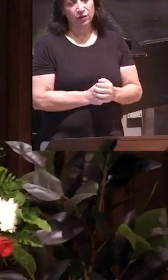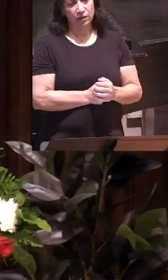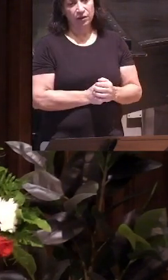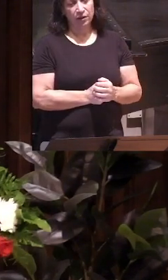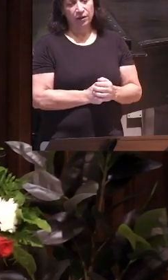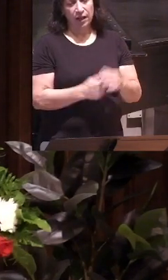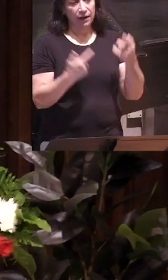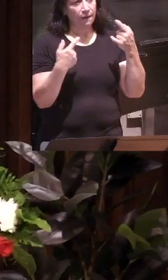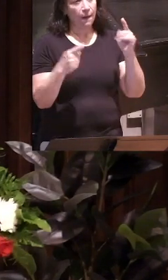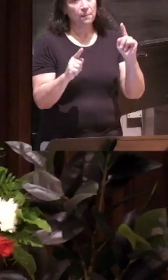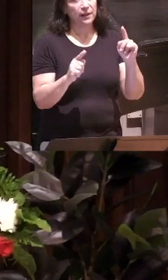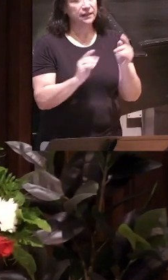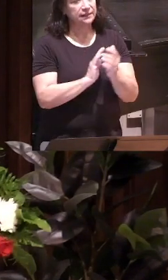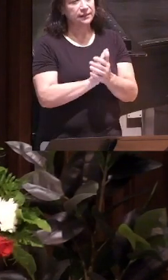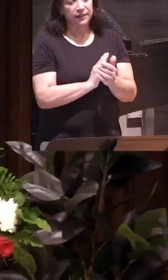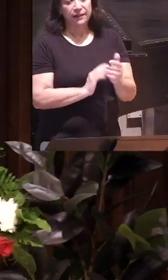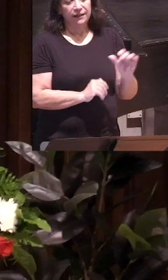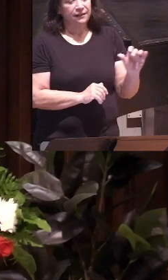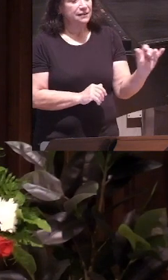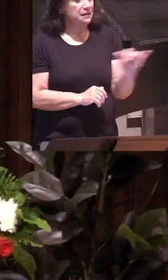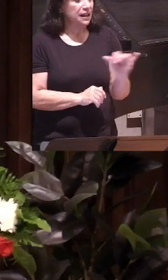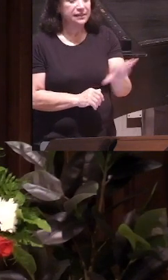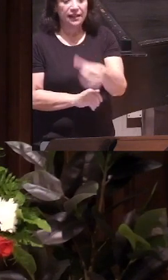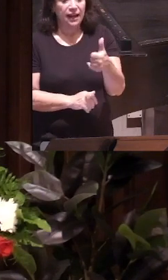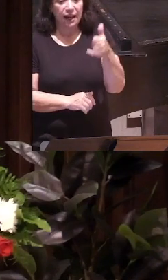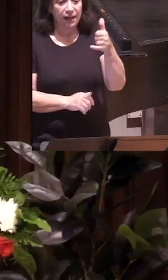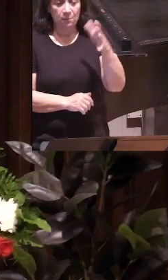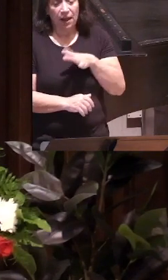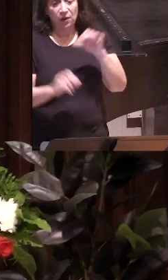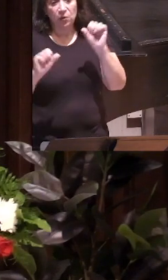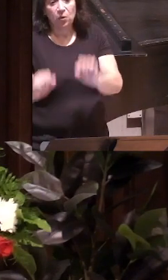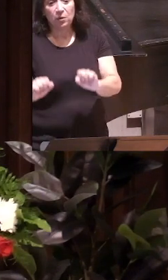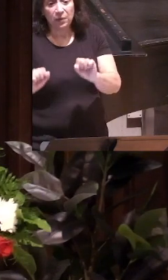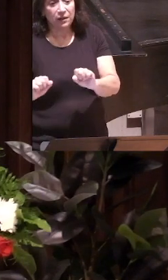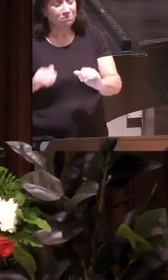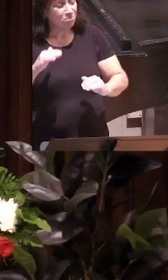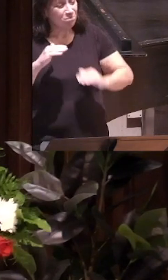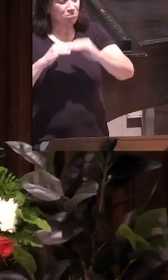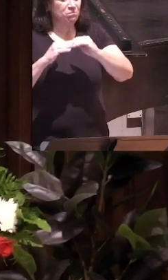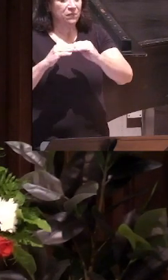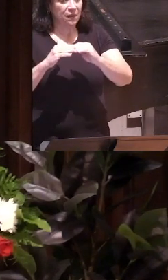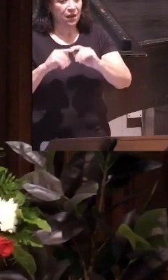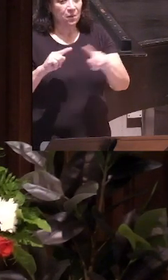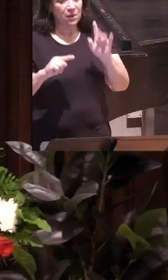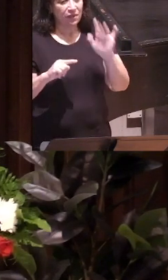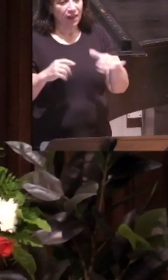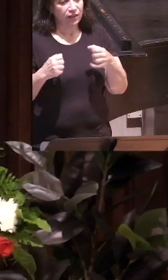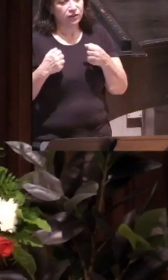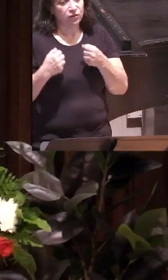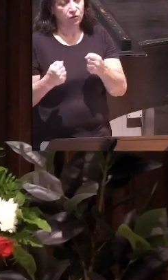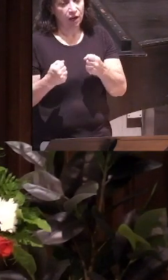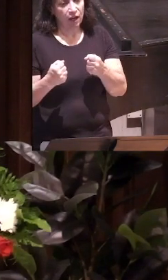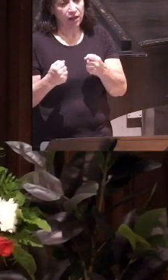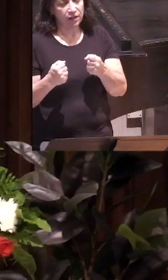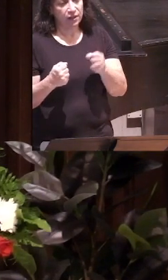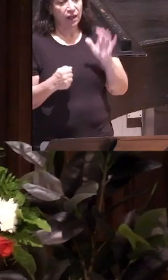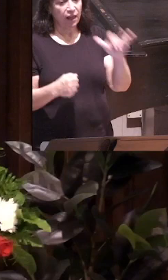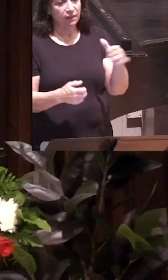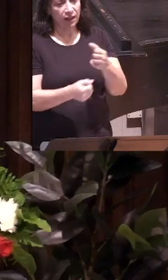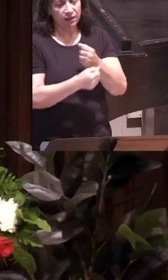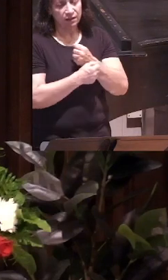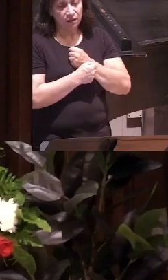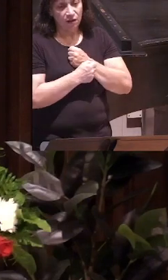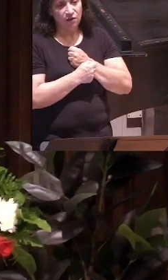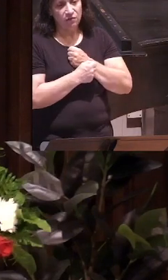as accomplished as any man could be. But that strength and that